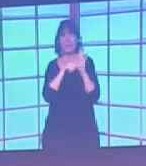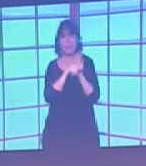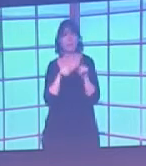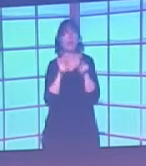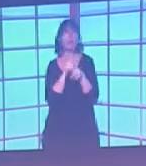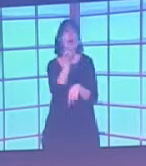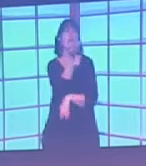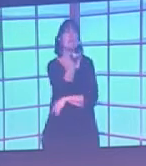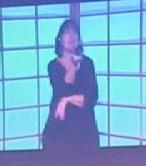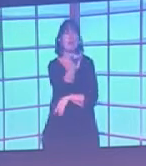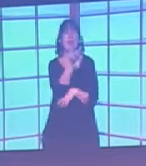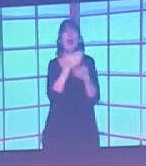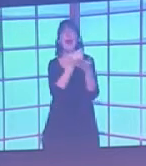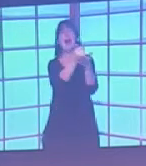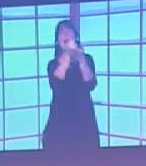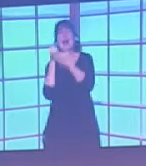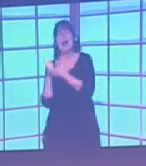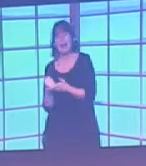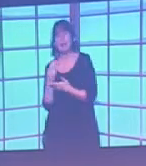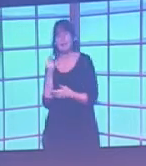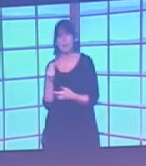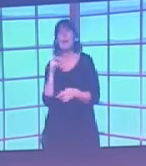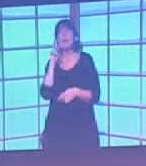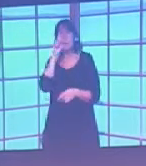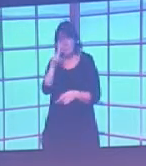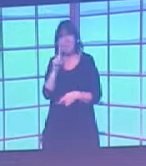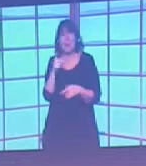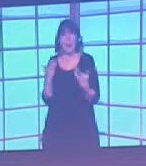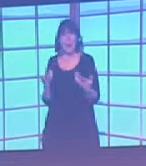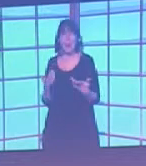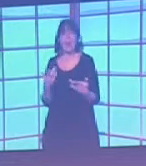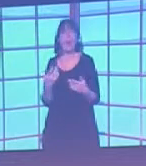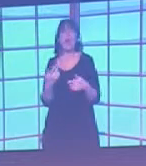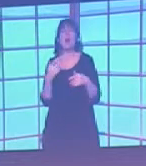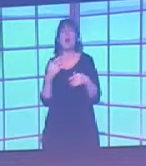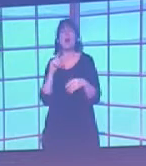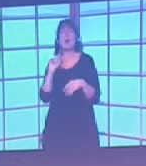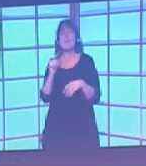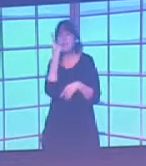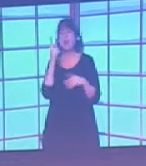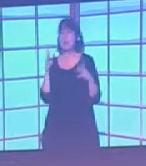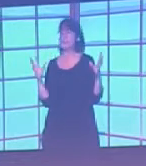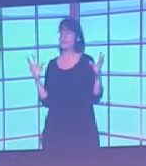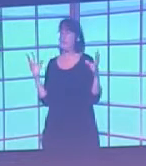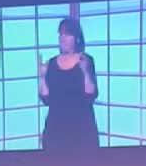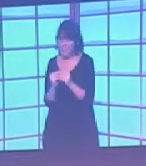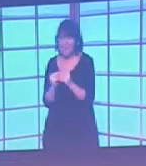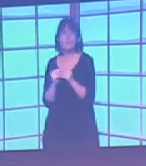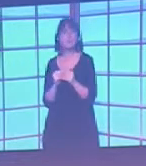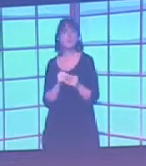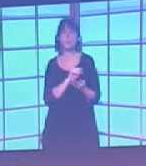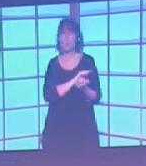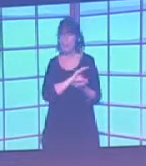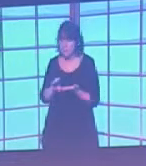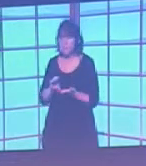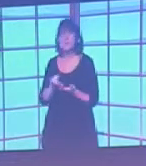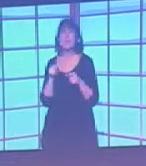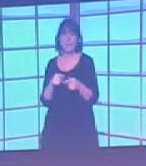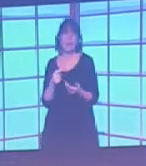help us financially, and even if it is only to facilitate those first meetings. But we'll keep speaking, and I know, Joe,